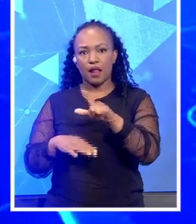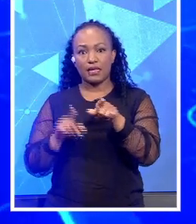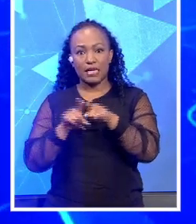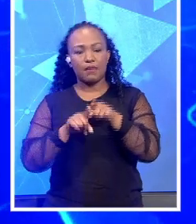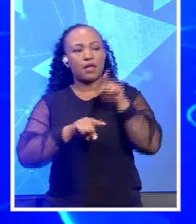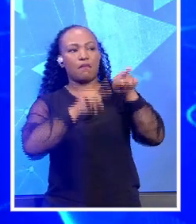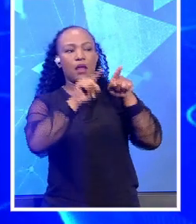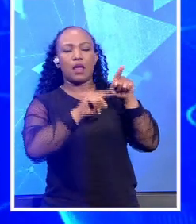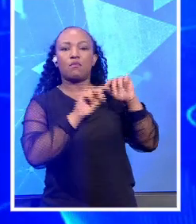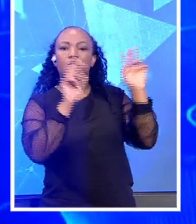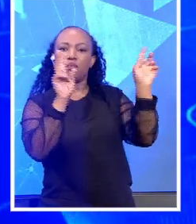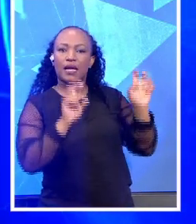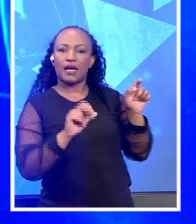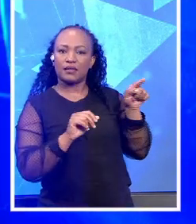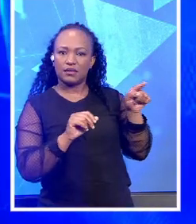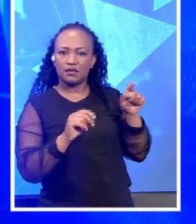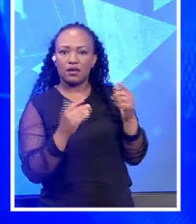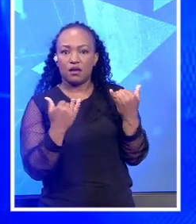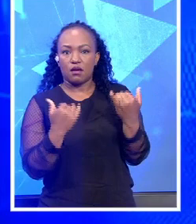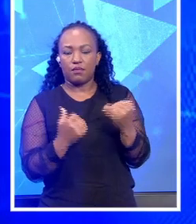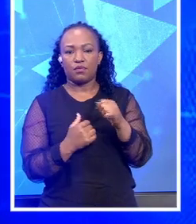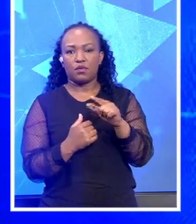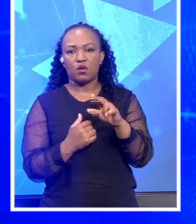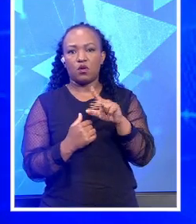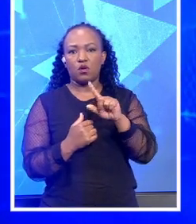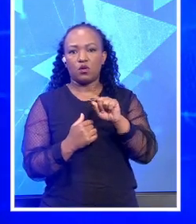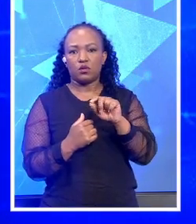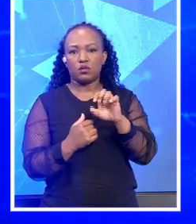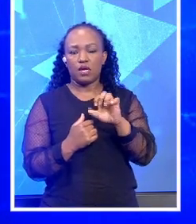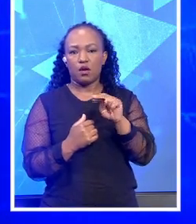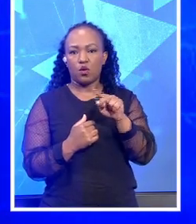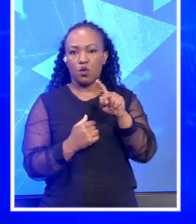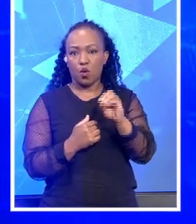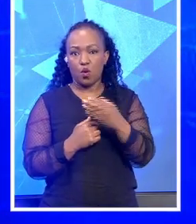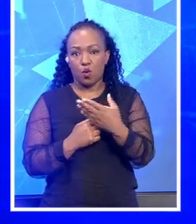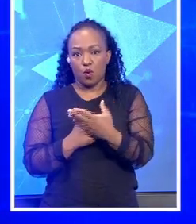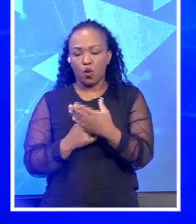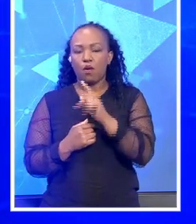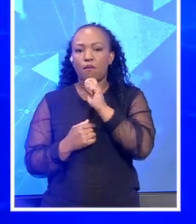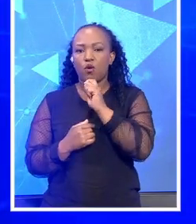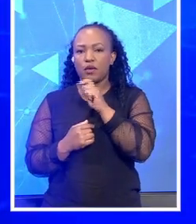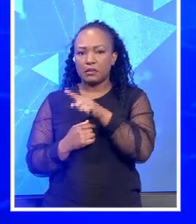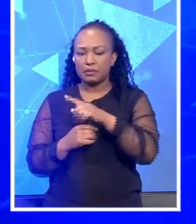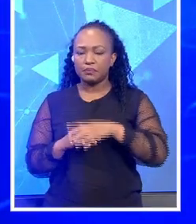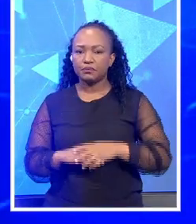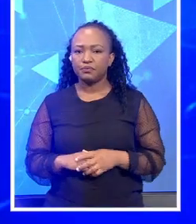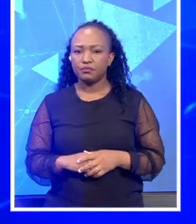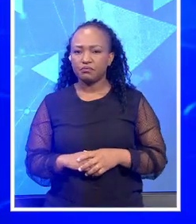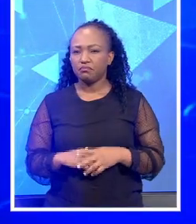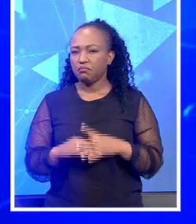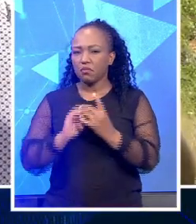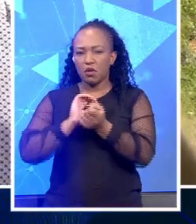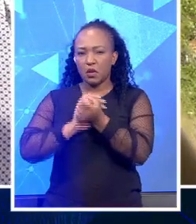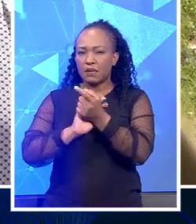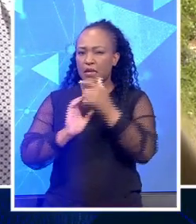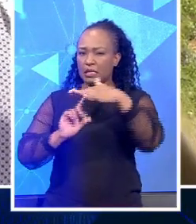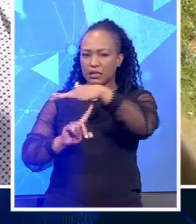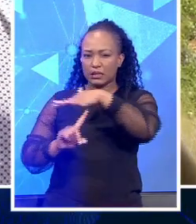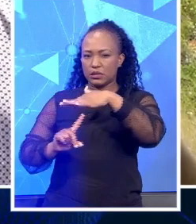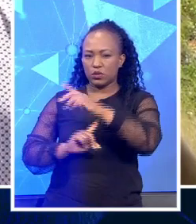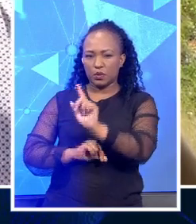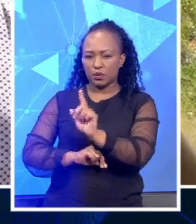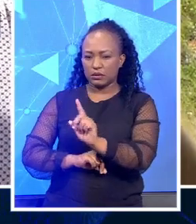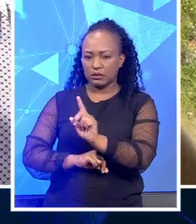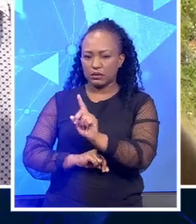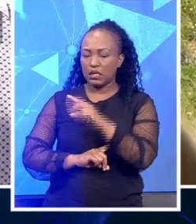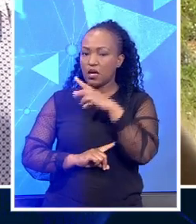power utility. We now speak to Lutendo Bobodi on this. A very good morning to you, Lutendo. What's the situation?